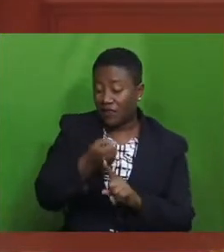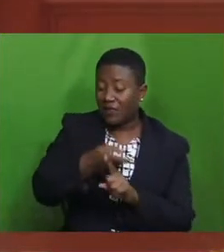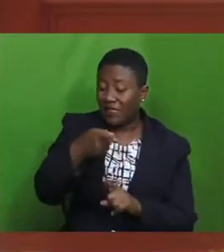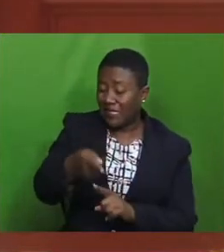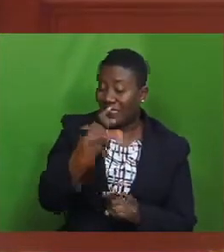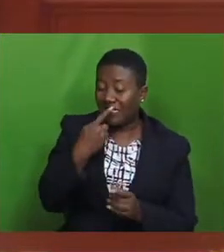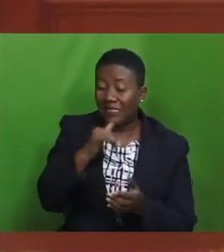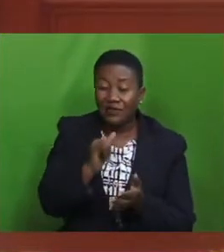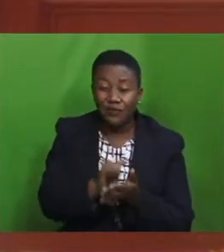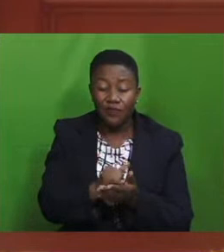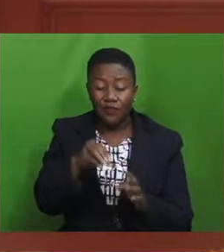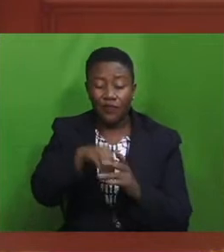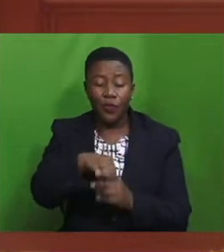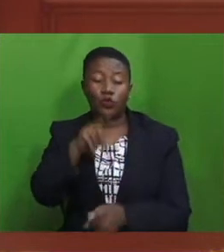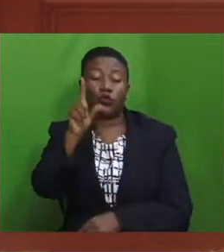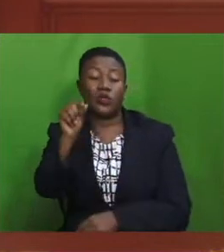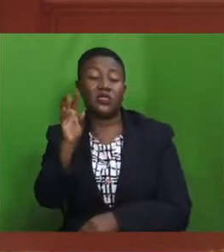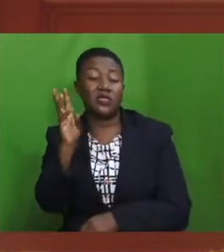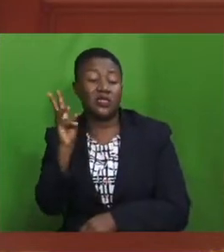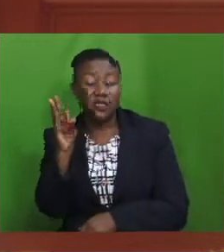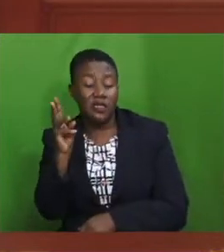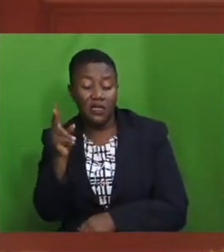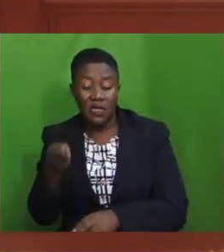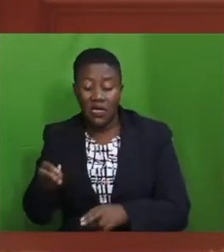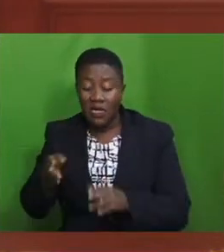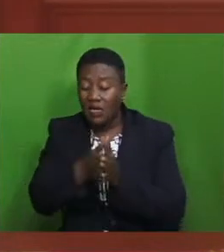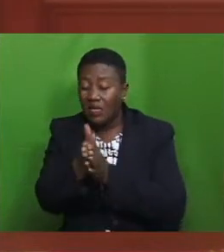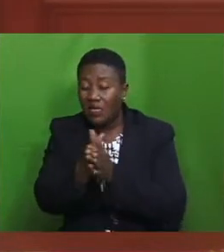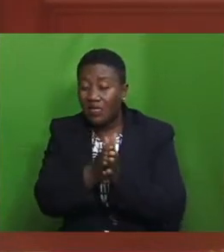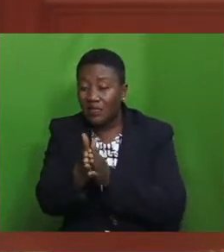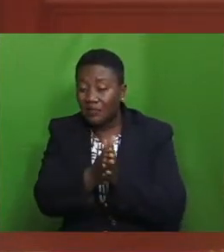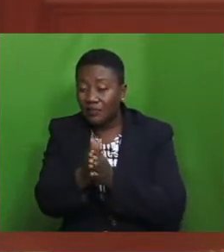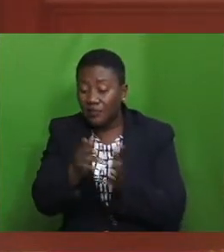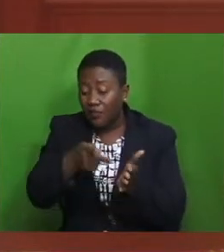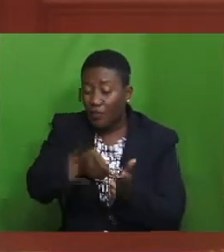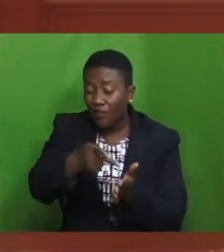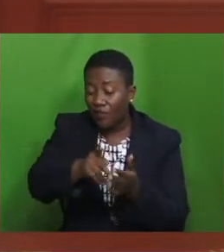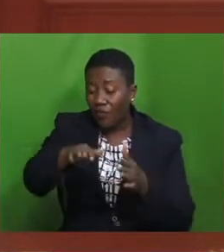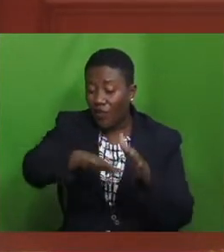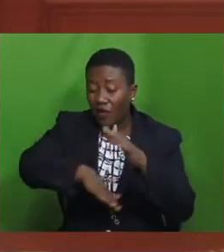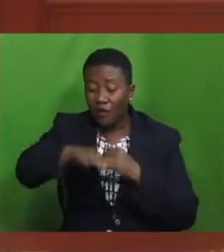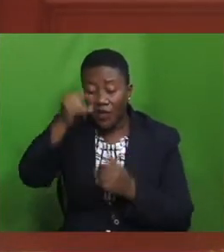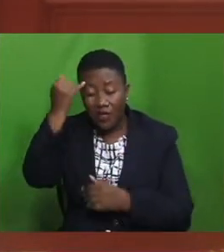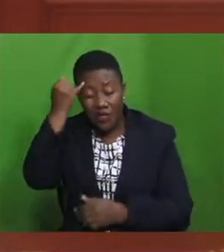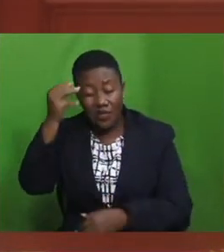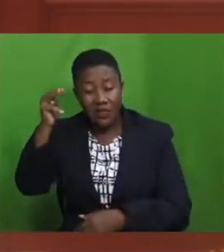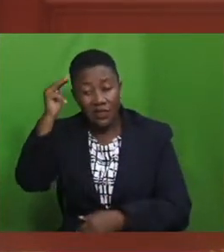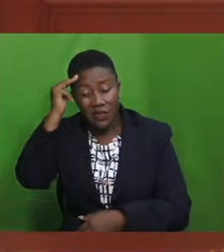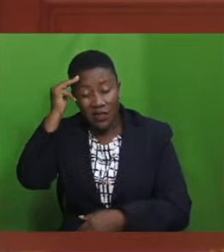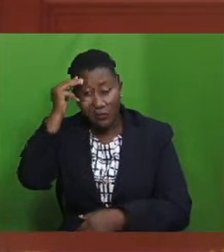In 2016, interest payment under John Dramani Mahama and the NDC was